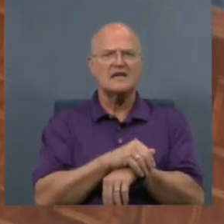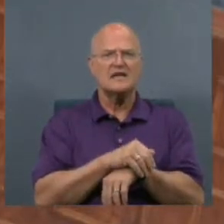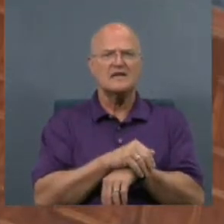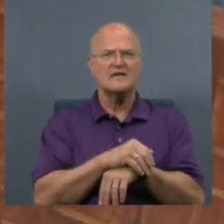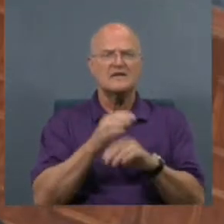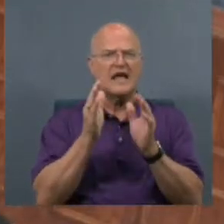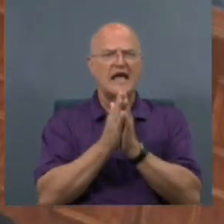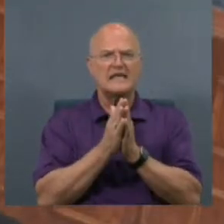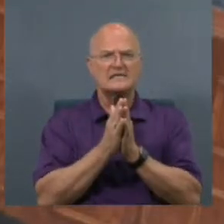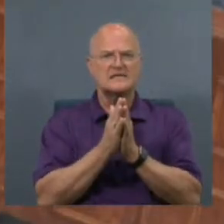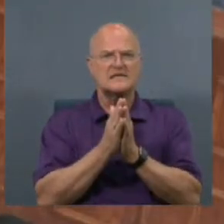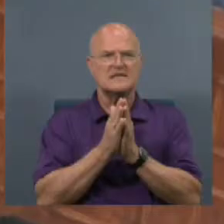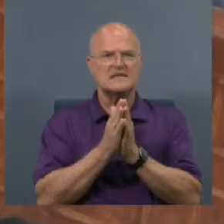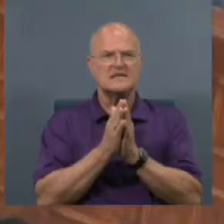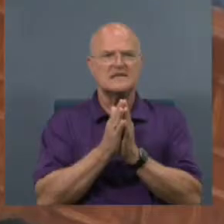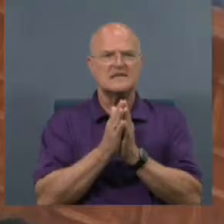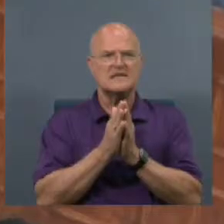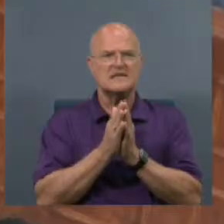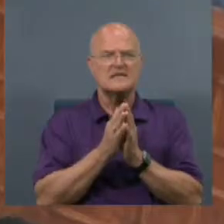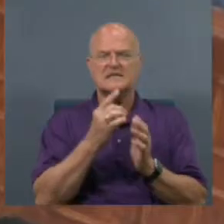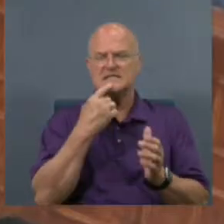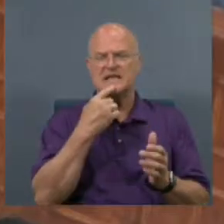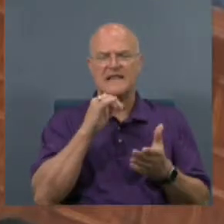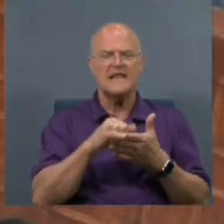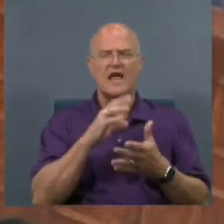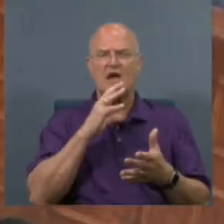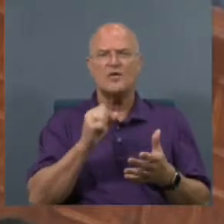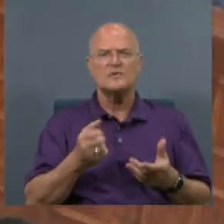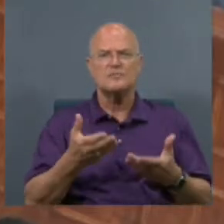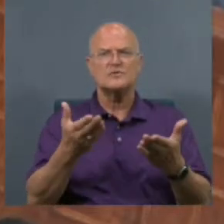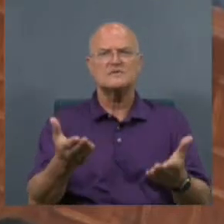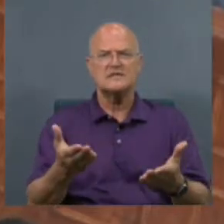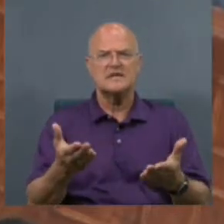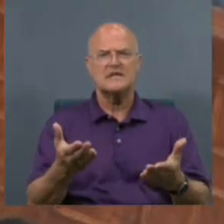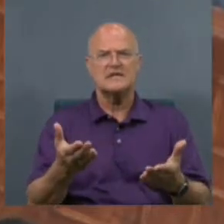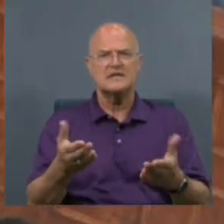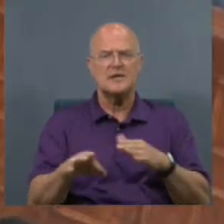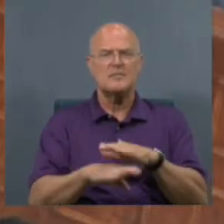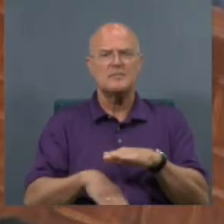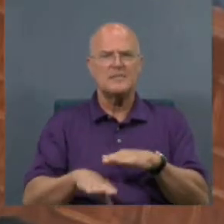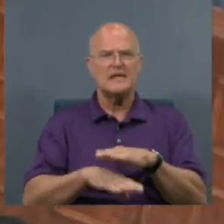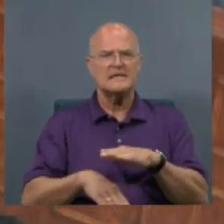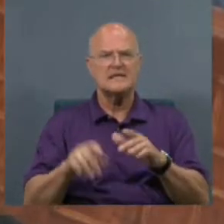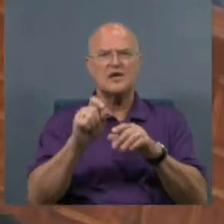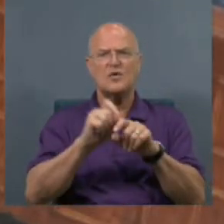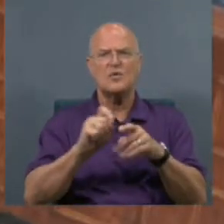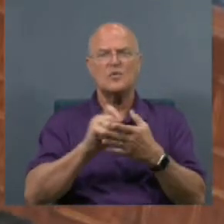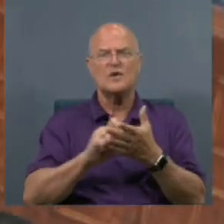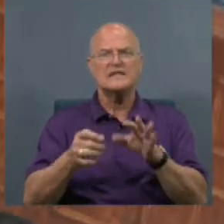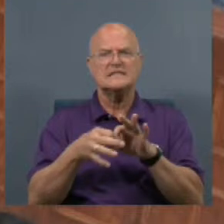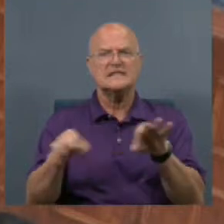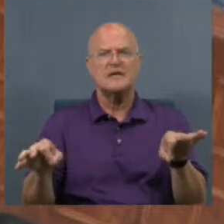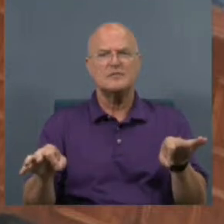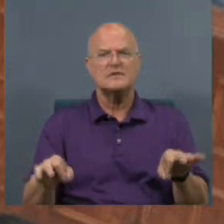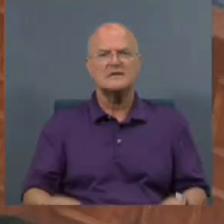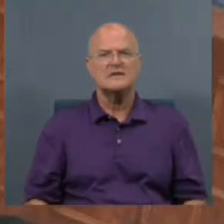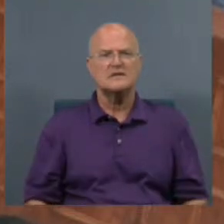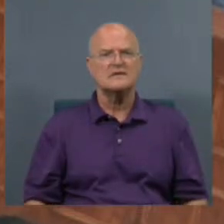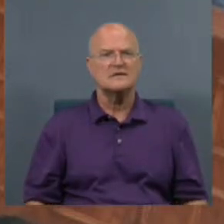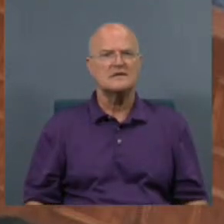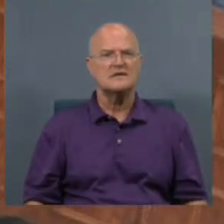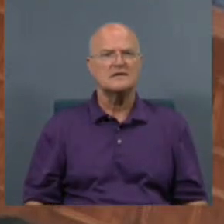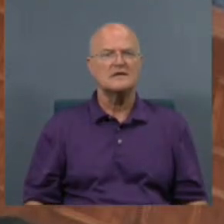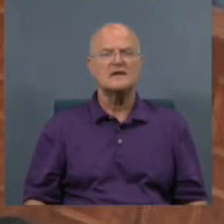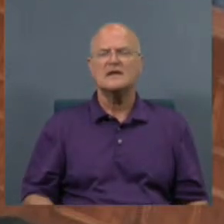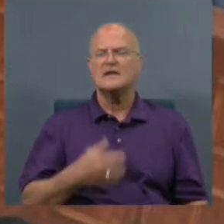afternoon. And they said that it was to be presented. It was basically Now, could you come to? Yes, so